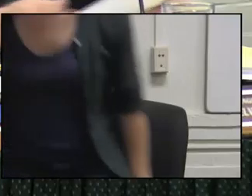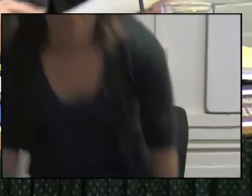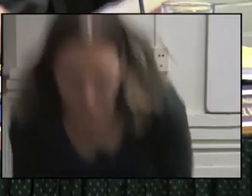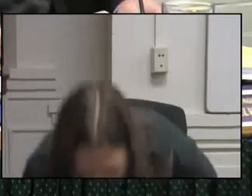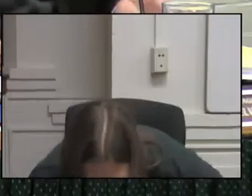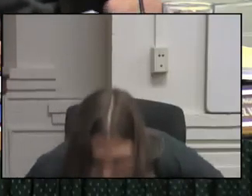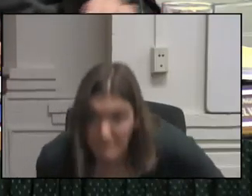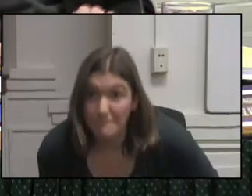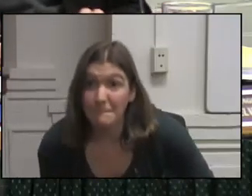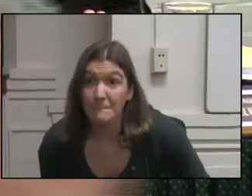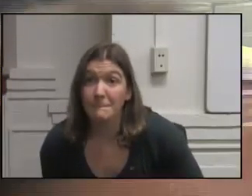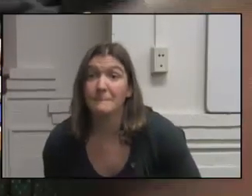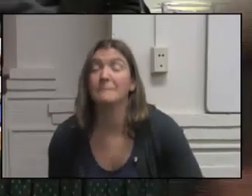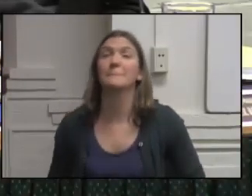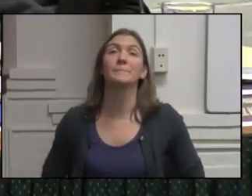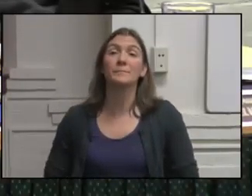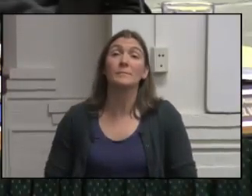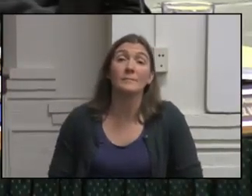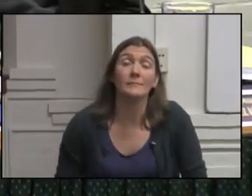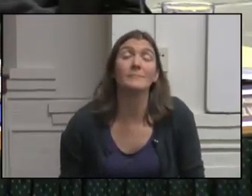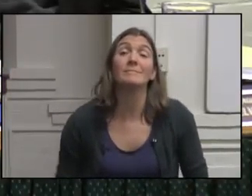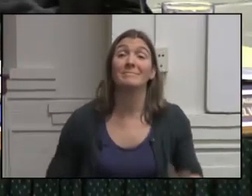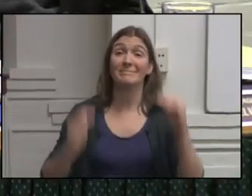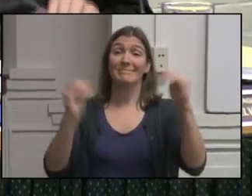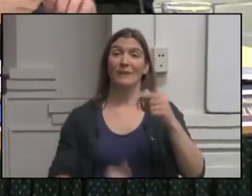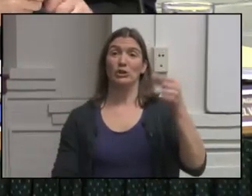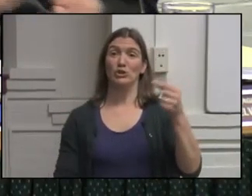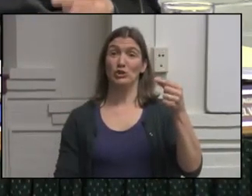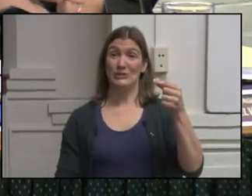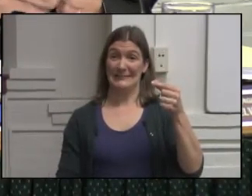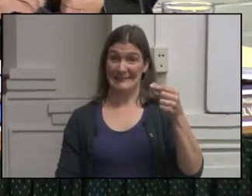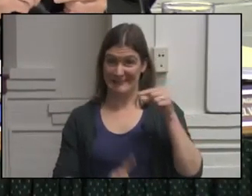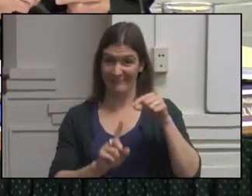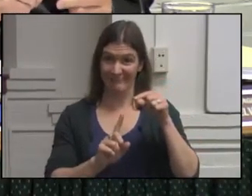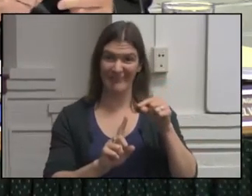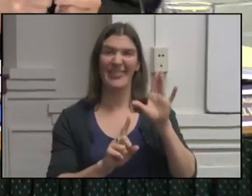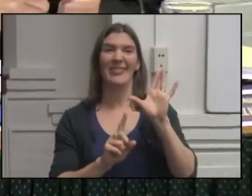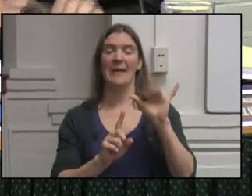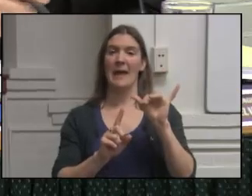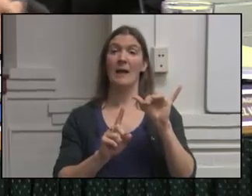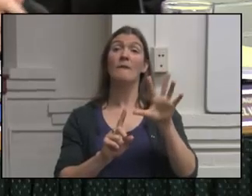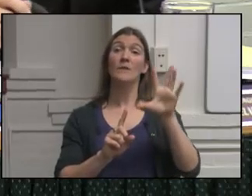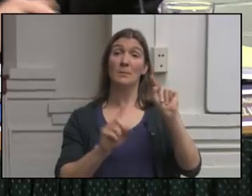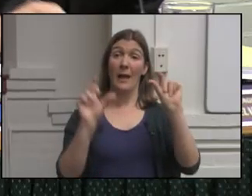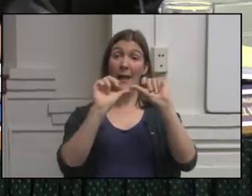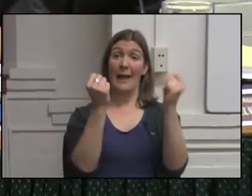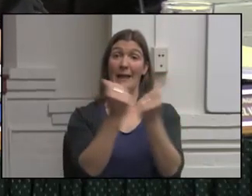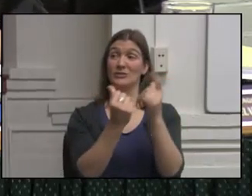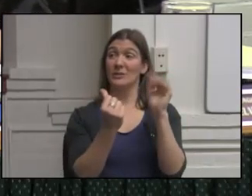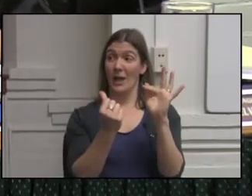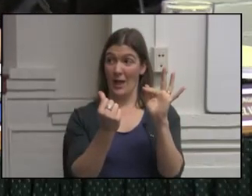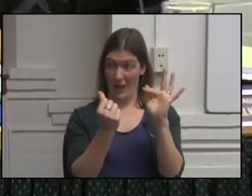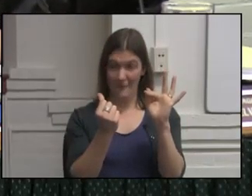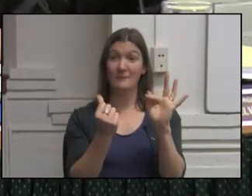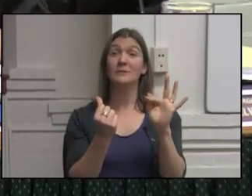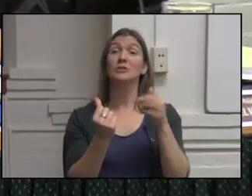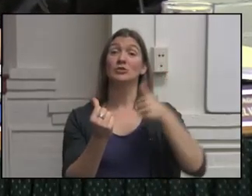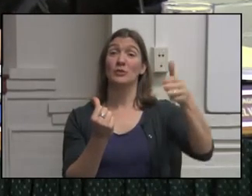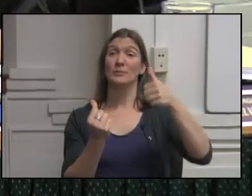Okay, we move on to G under new business, which is the Vermont Agency of